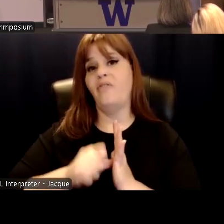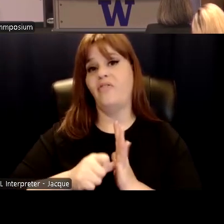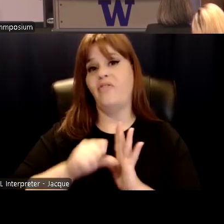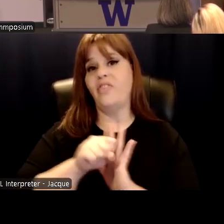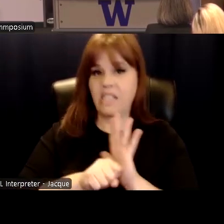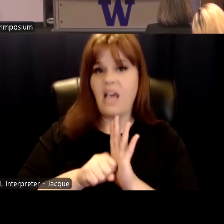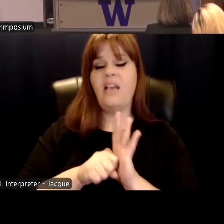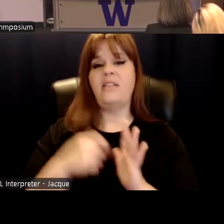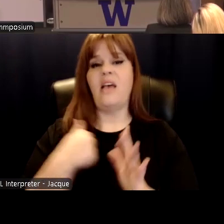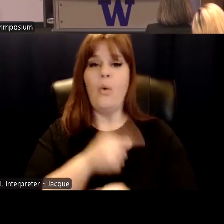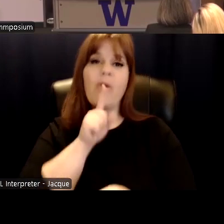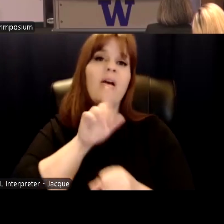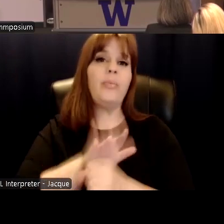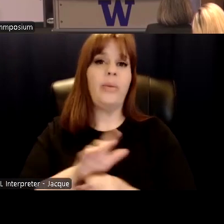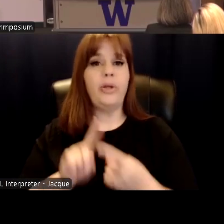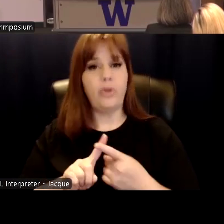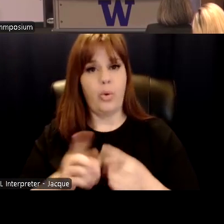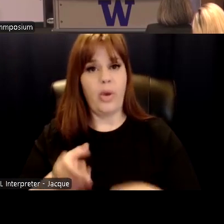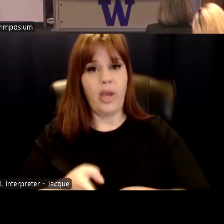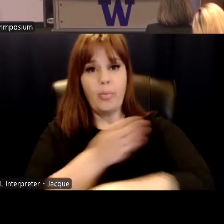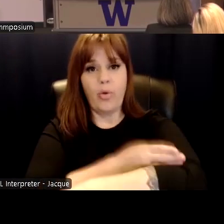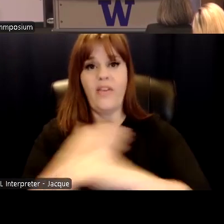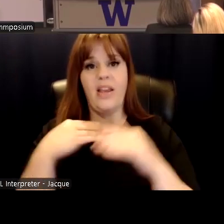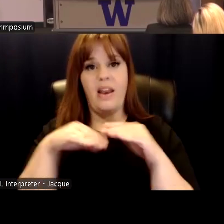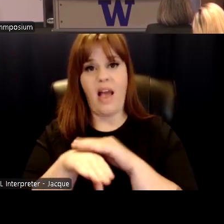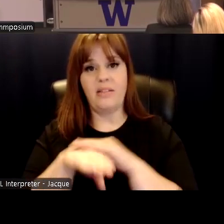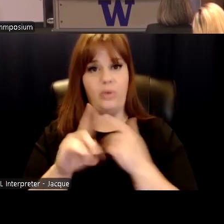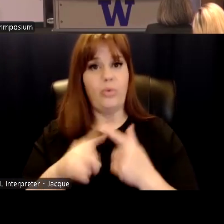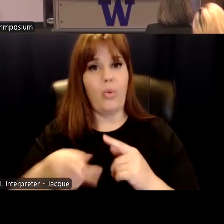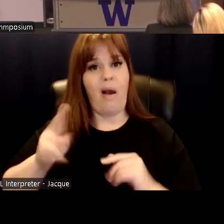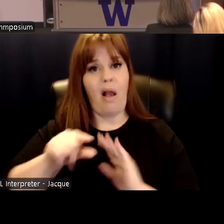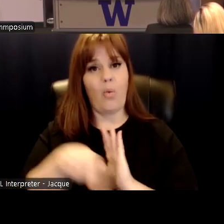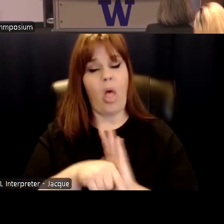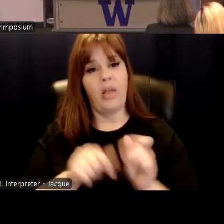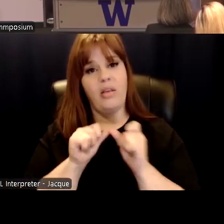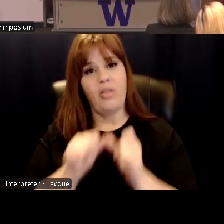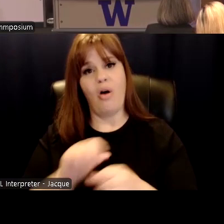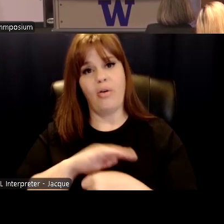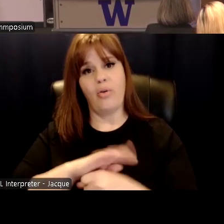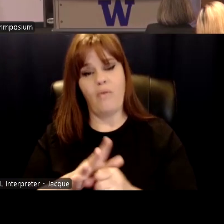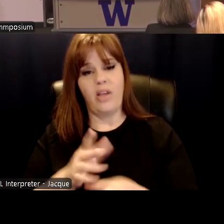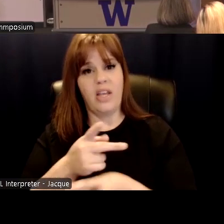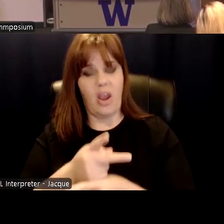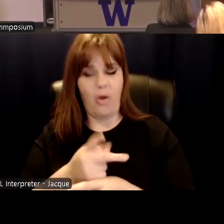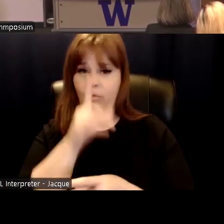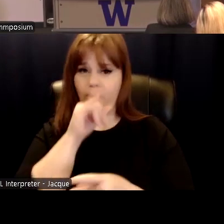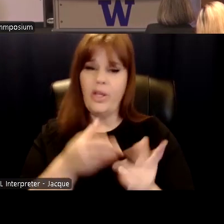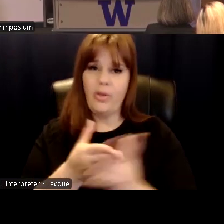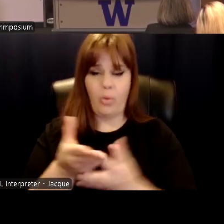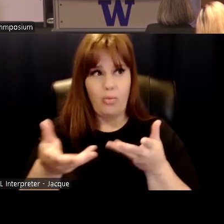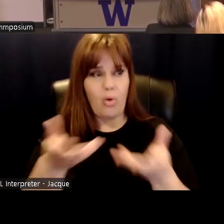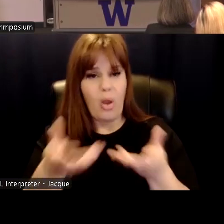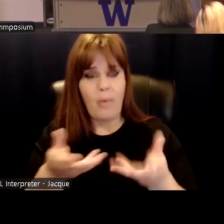commitment to improving access to high-quality long COVID care, really through